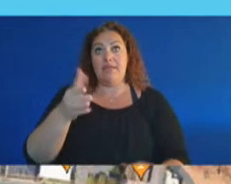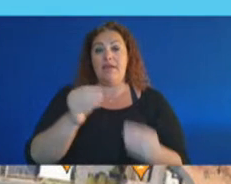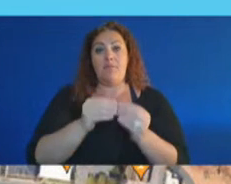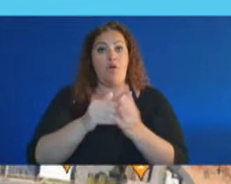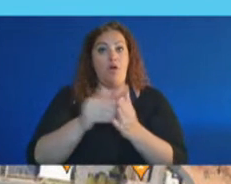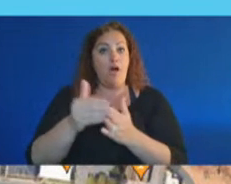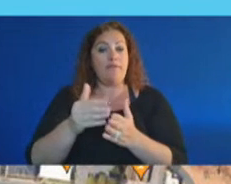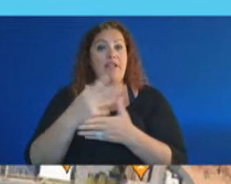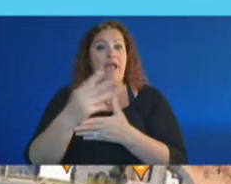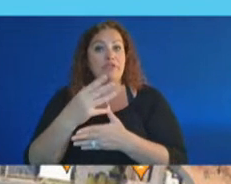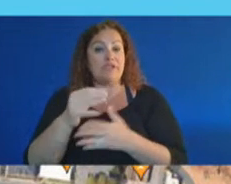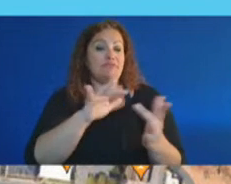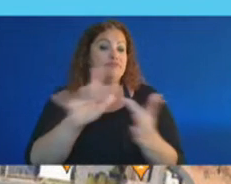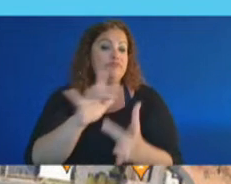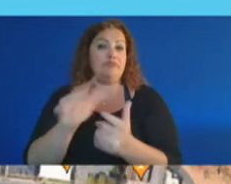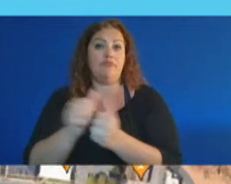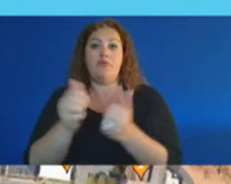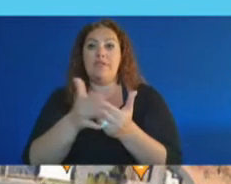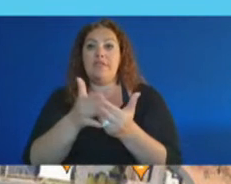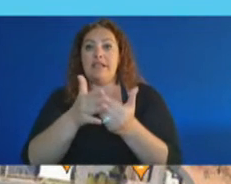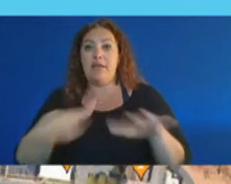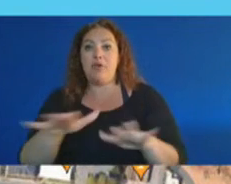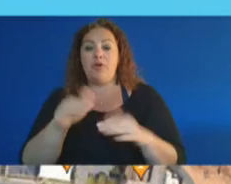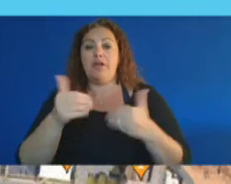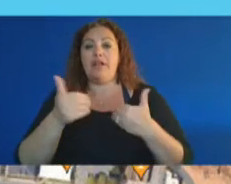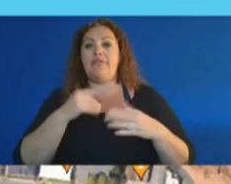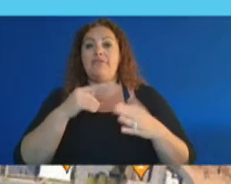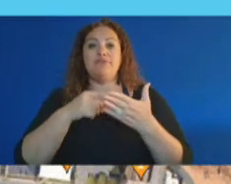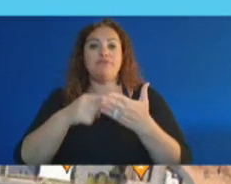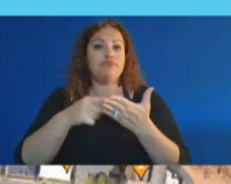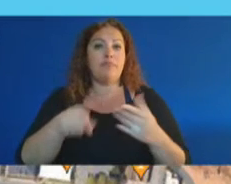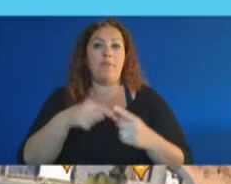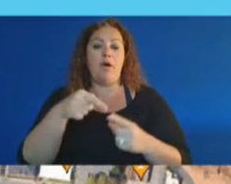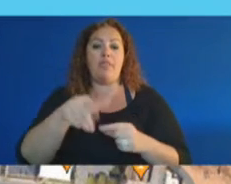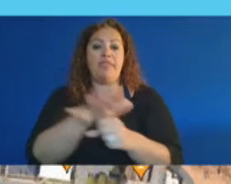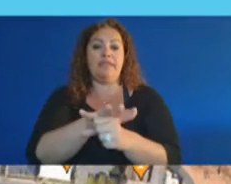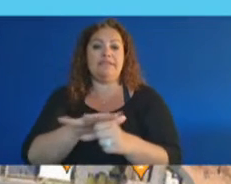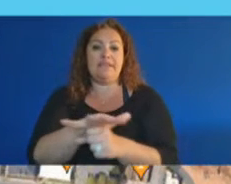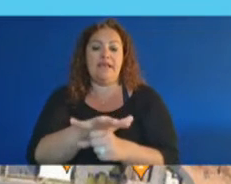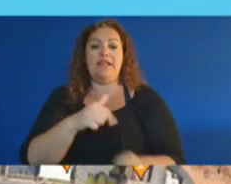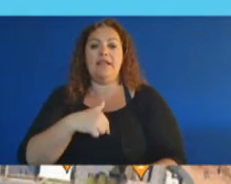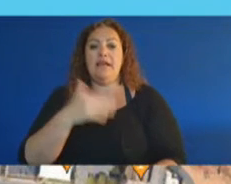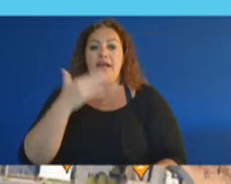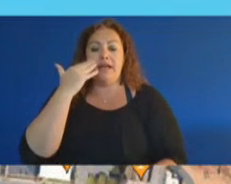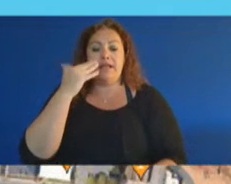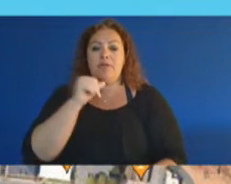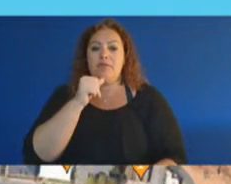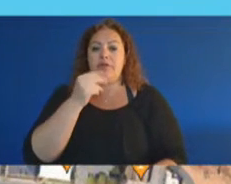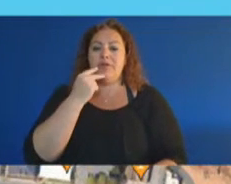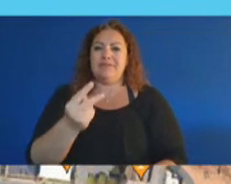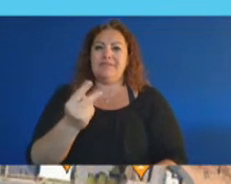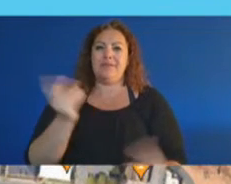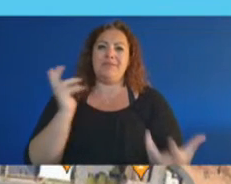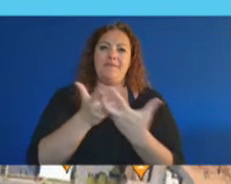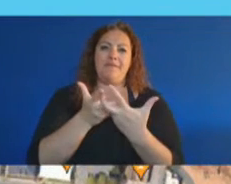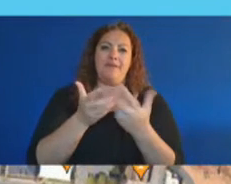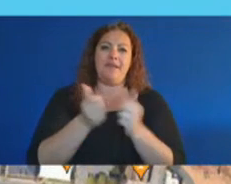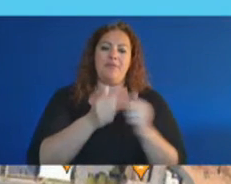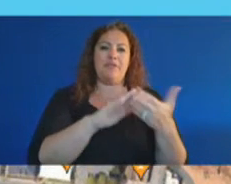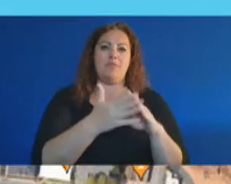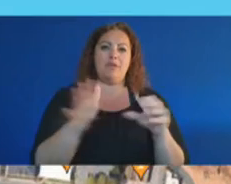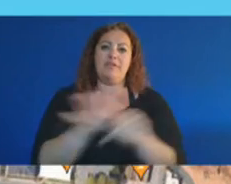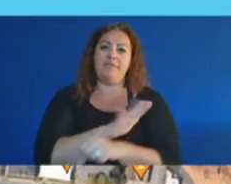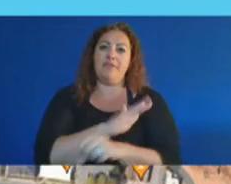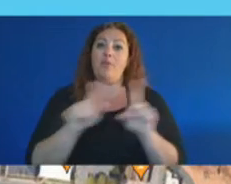the neighborhood having conversations about this site uh I know we're we we don't seem to be fully aligned with the community uh but we